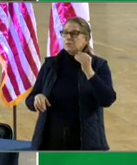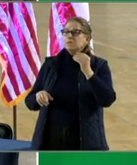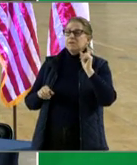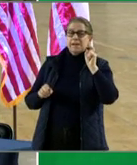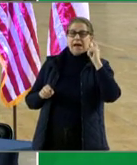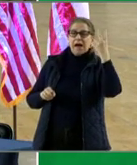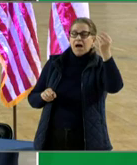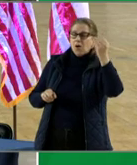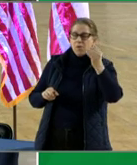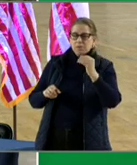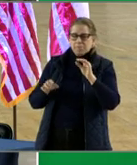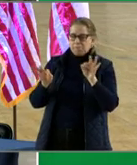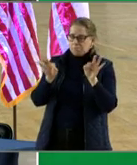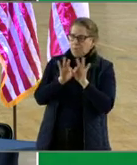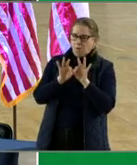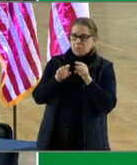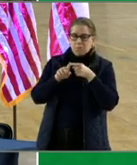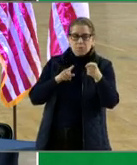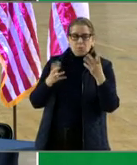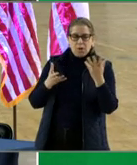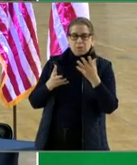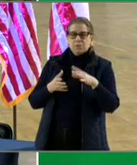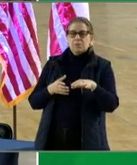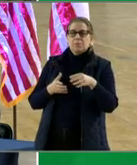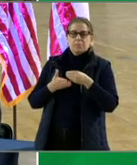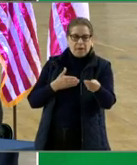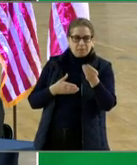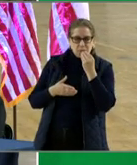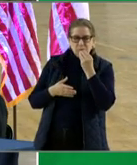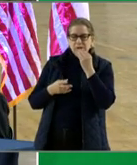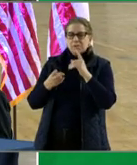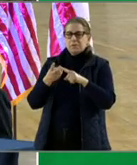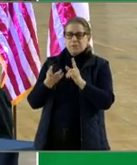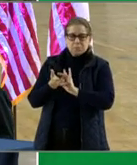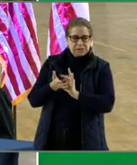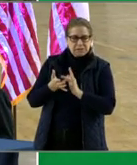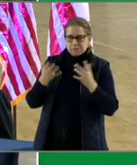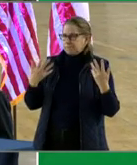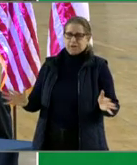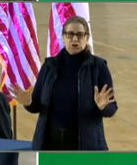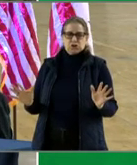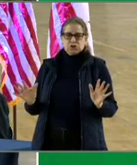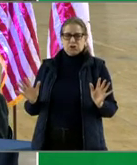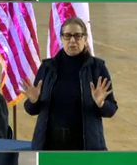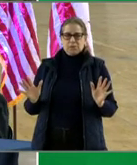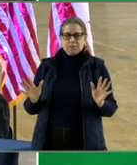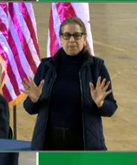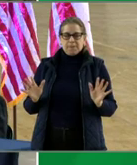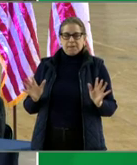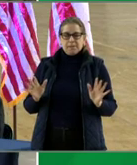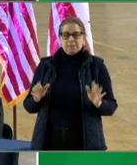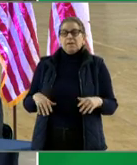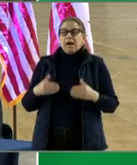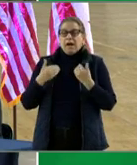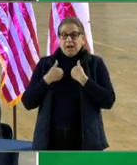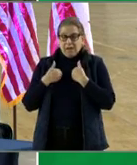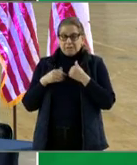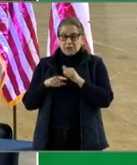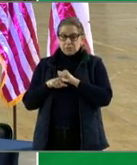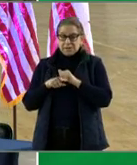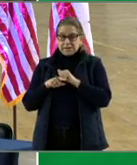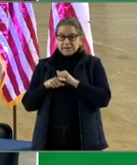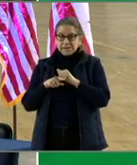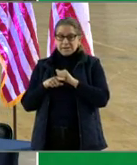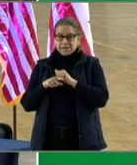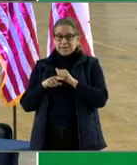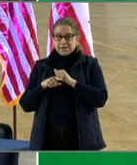everybody can do to reduce transmission. In terms of the training of the Medical Reserve Corps, we had a training